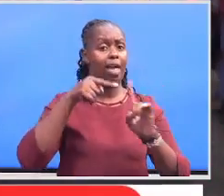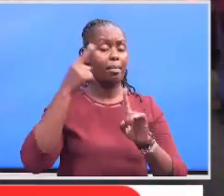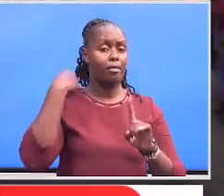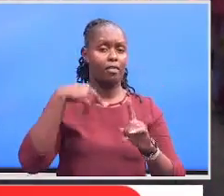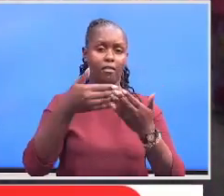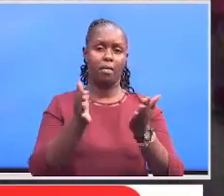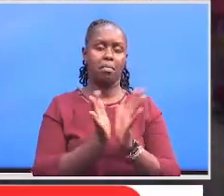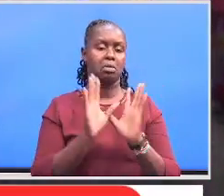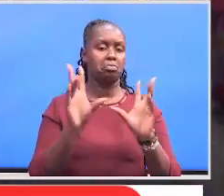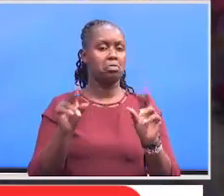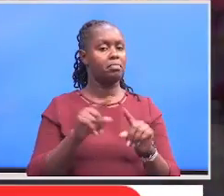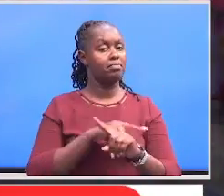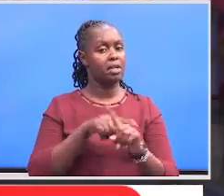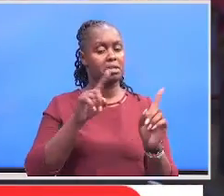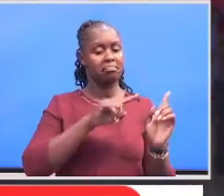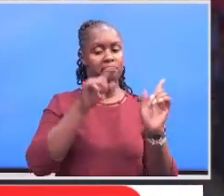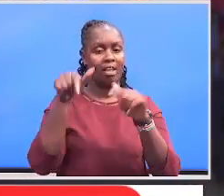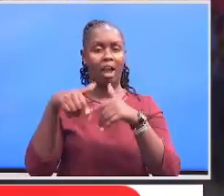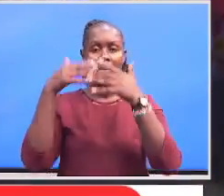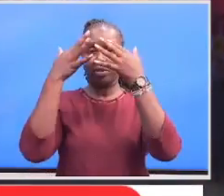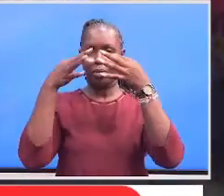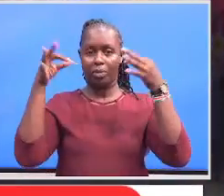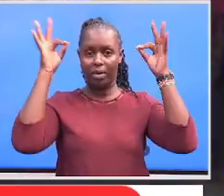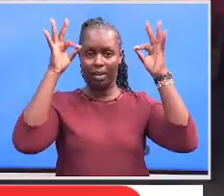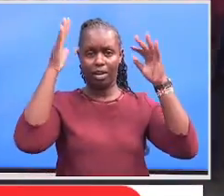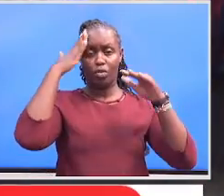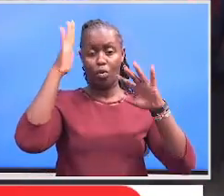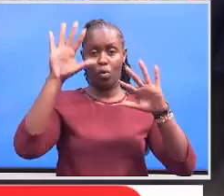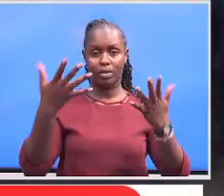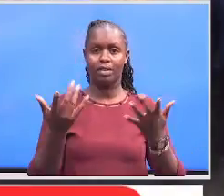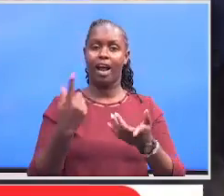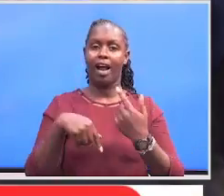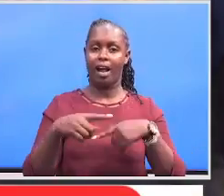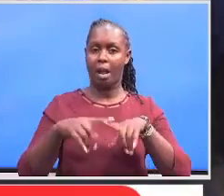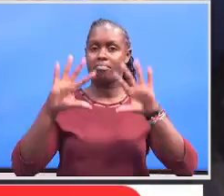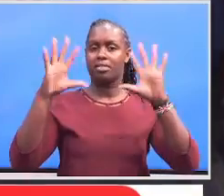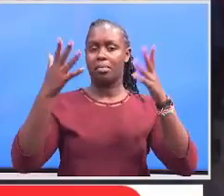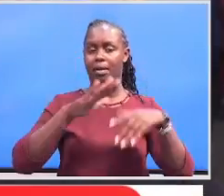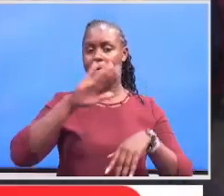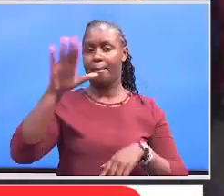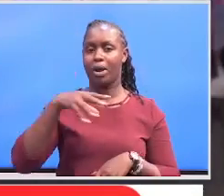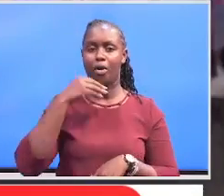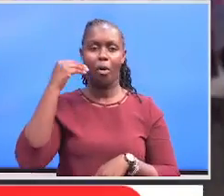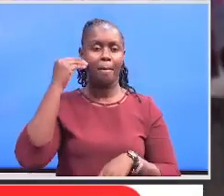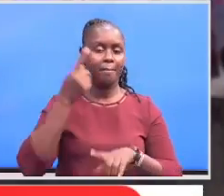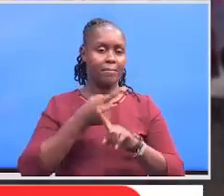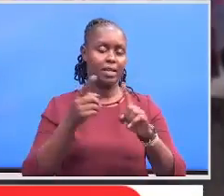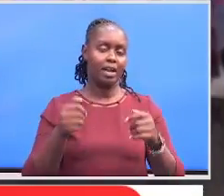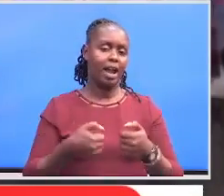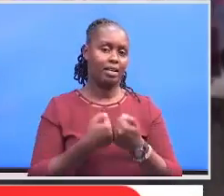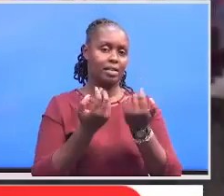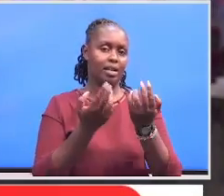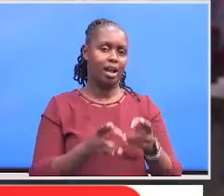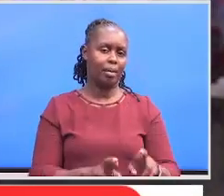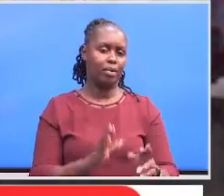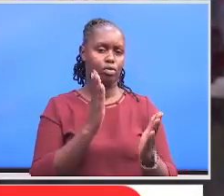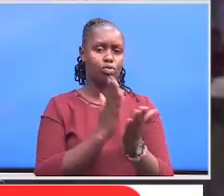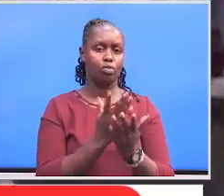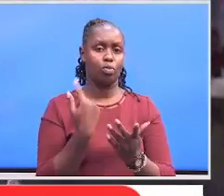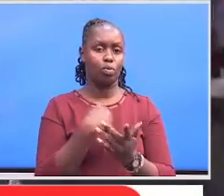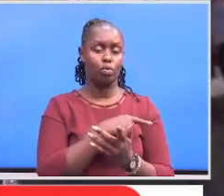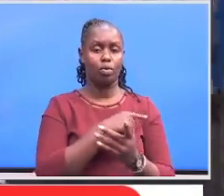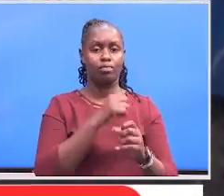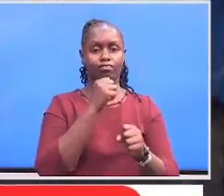just coming for a wedding. They knew they would come and celebrate and then go back home. Unfortunately, the tragedy happened. We'll be together with the people of Gatondo